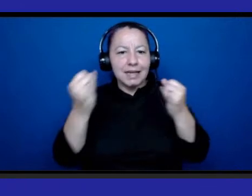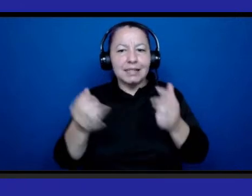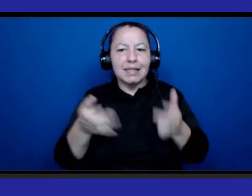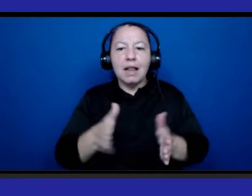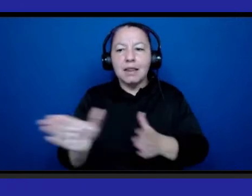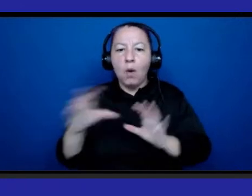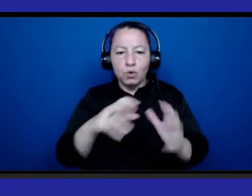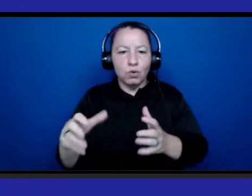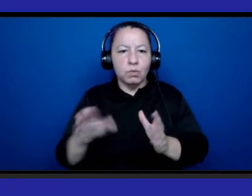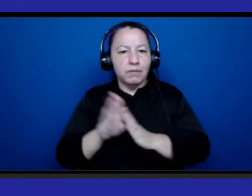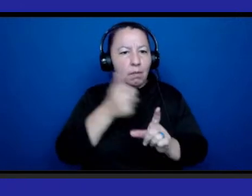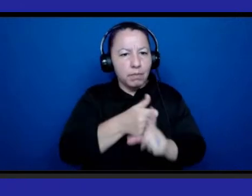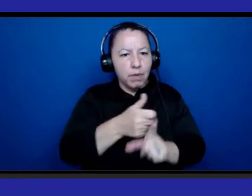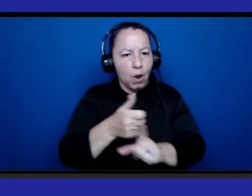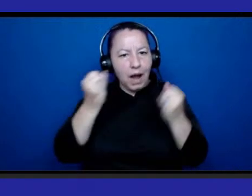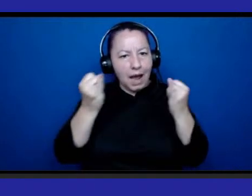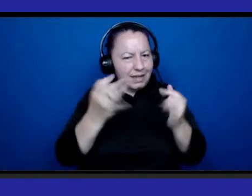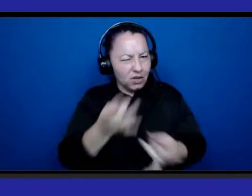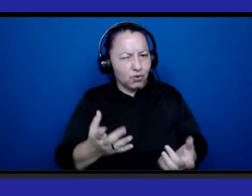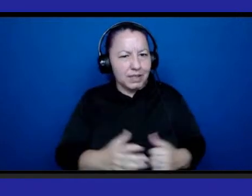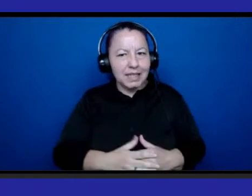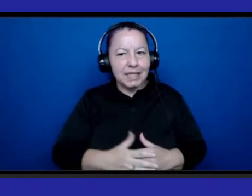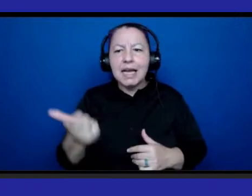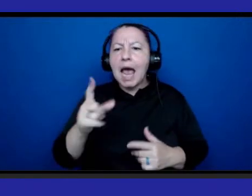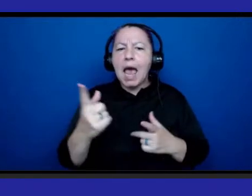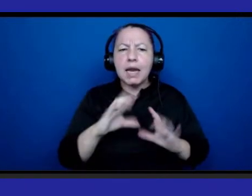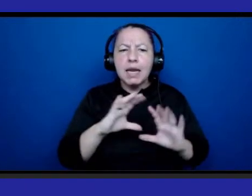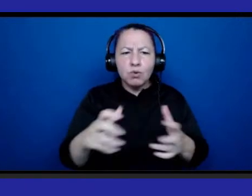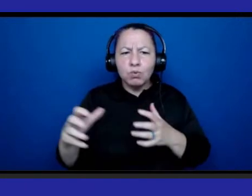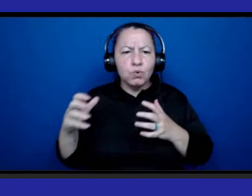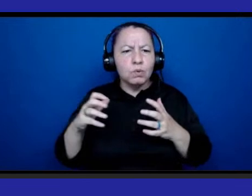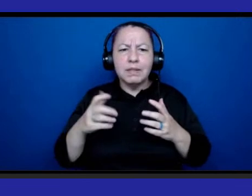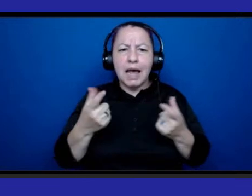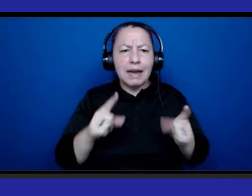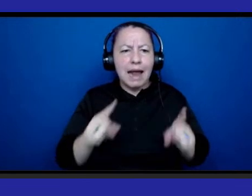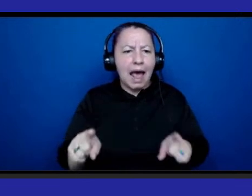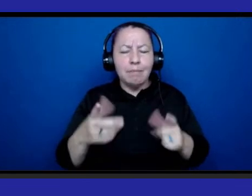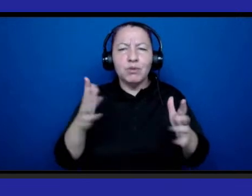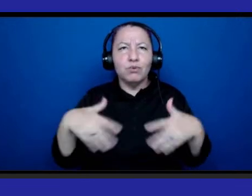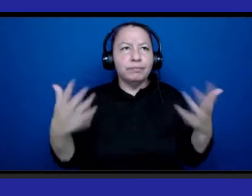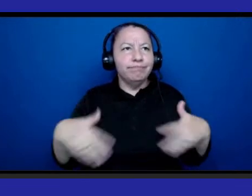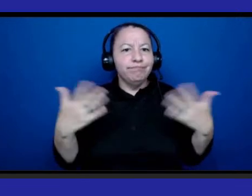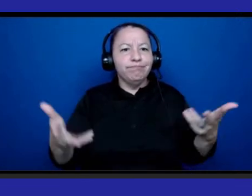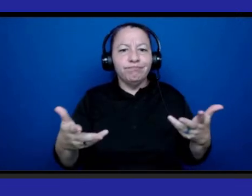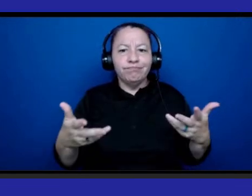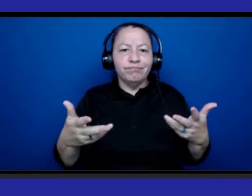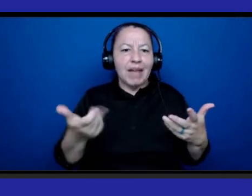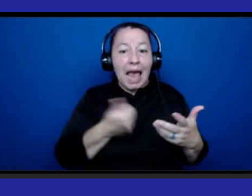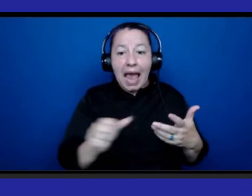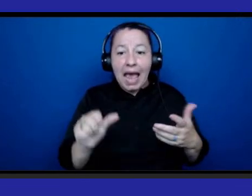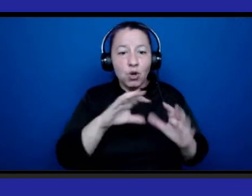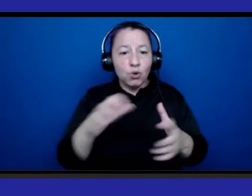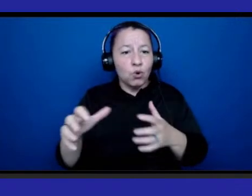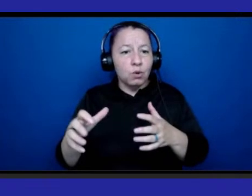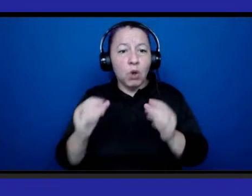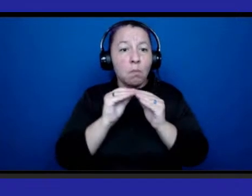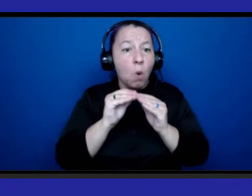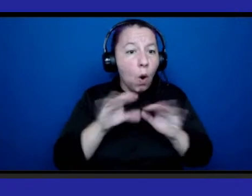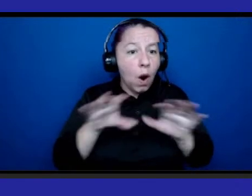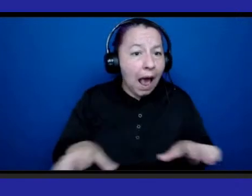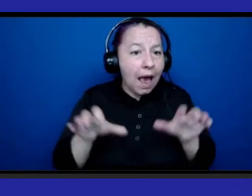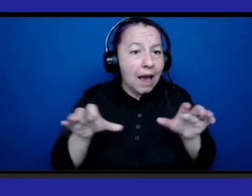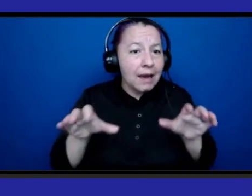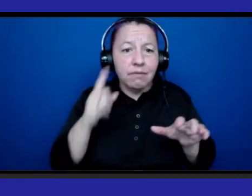is interesting. Are there any groups that happen to be or more active by any reason, for whatever reason?